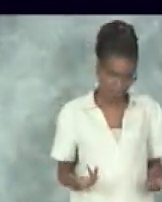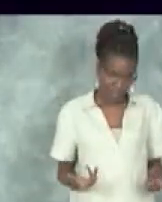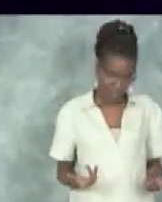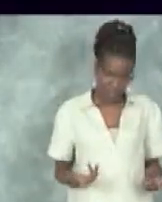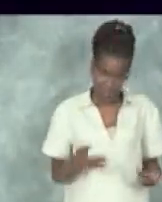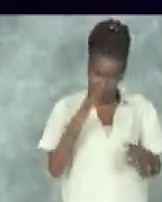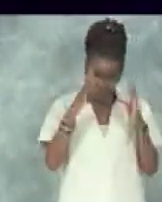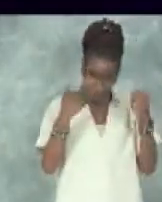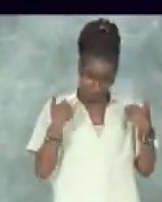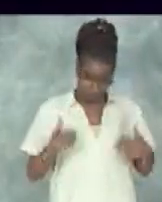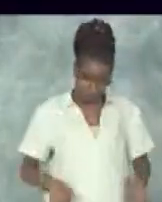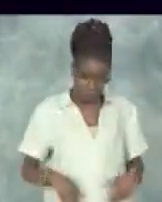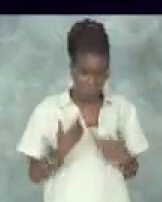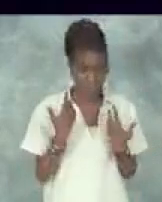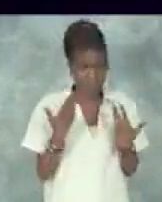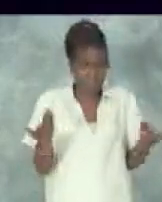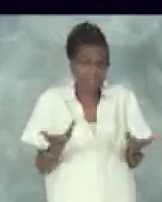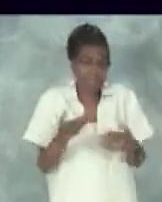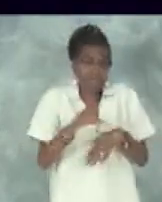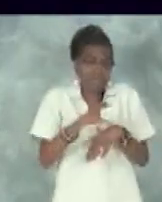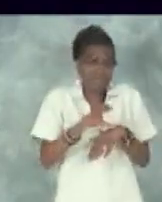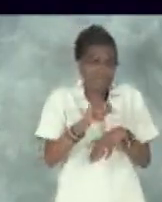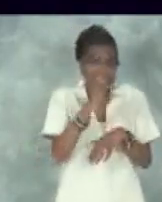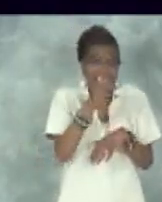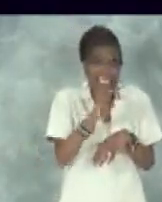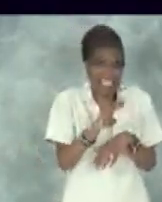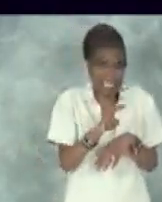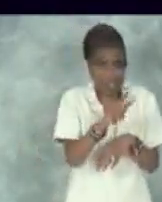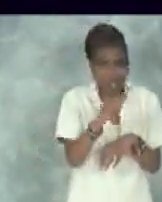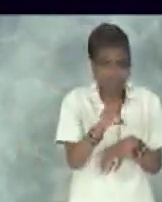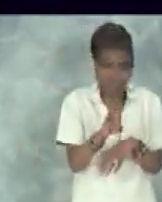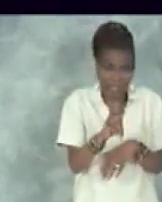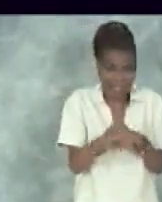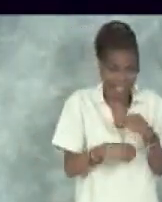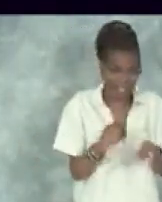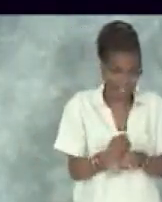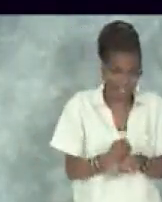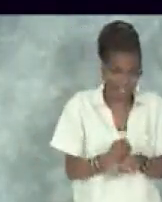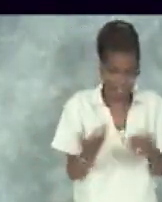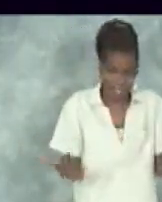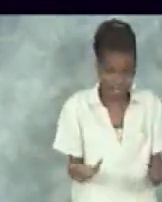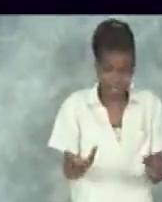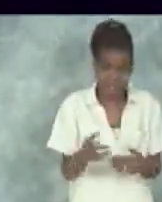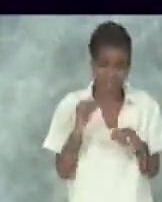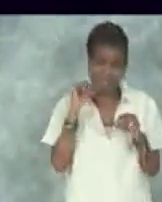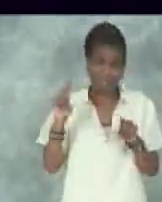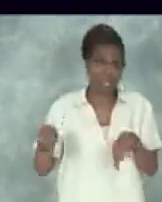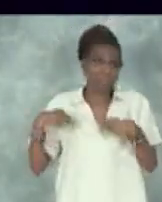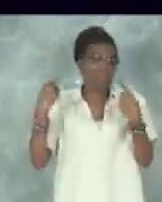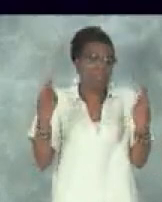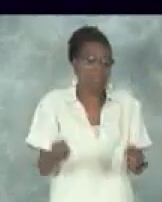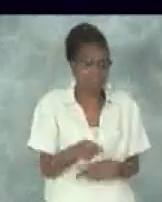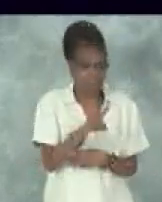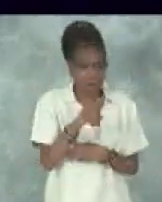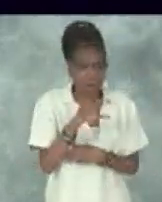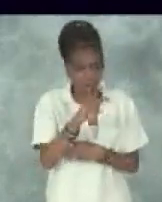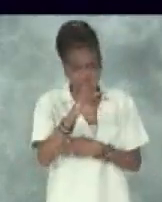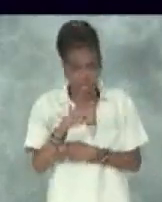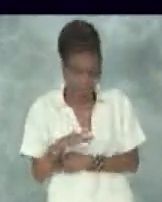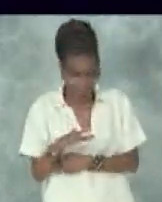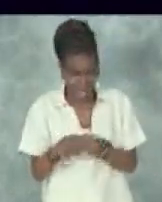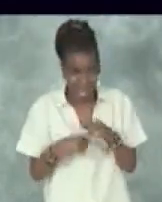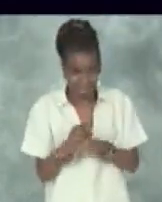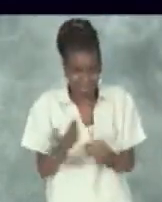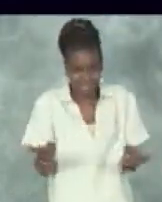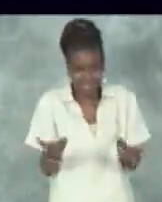Christian church. And I've only been at Enon for 26 years. I haven't been around for all 145 of those years. And so I